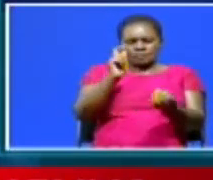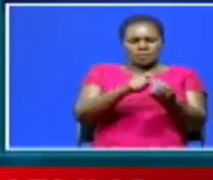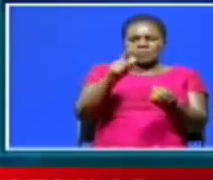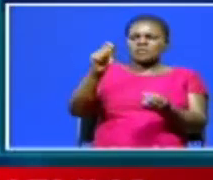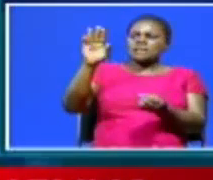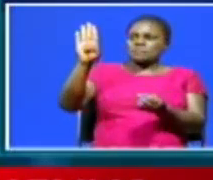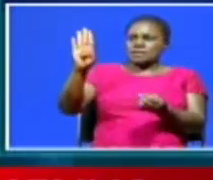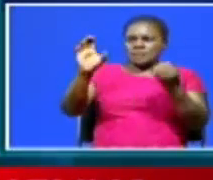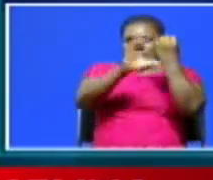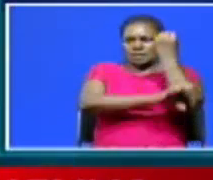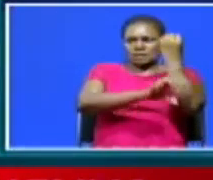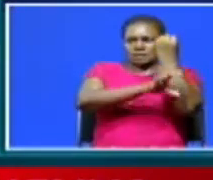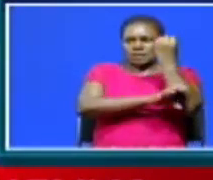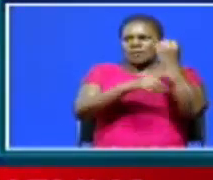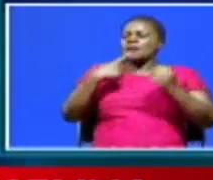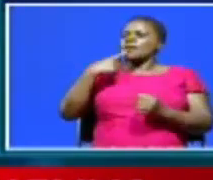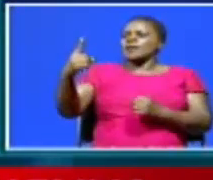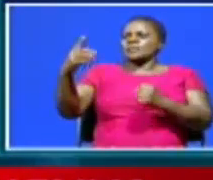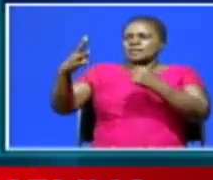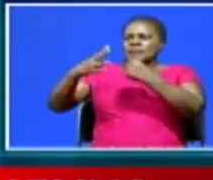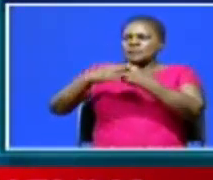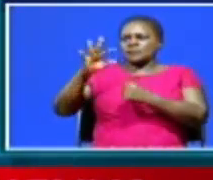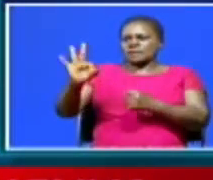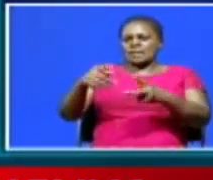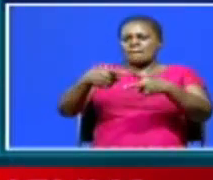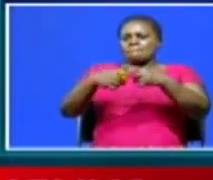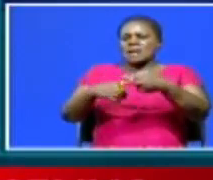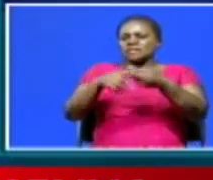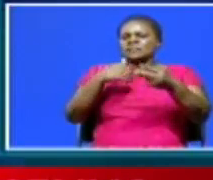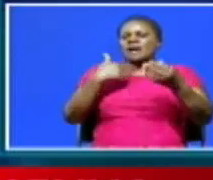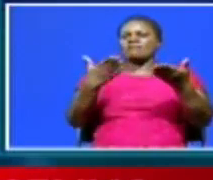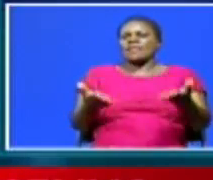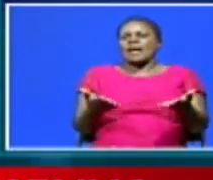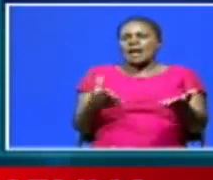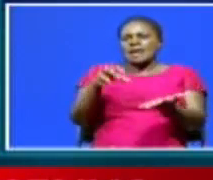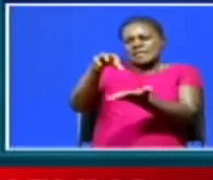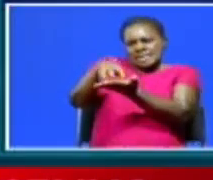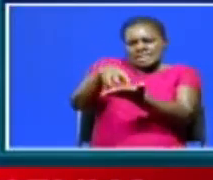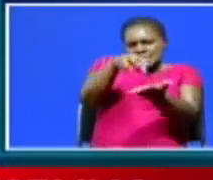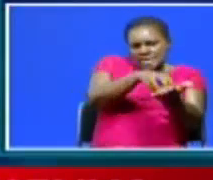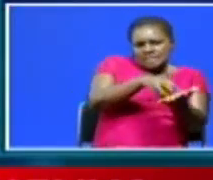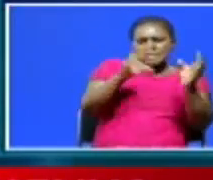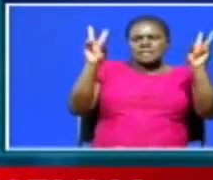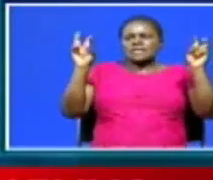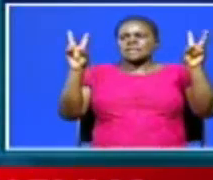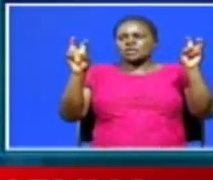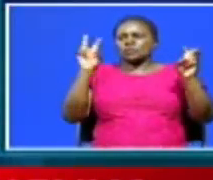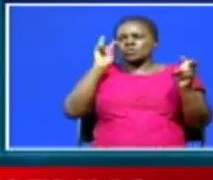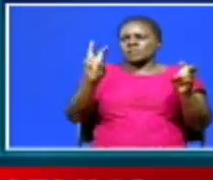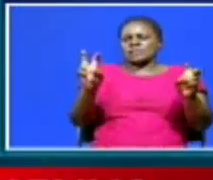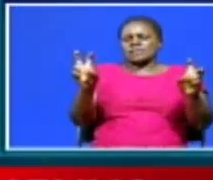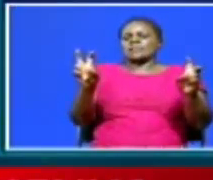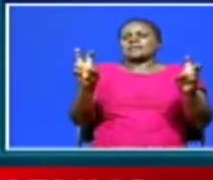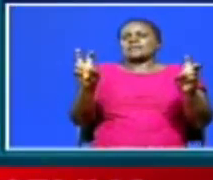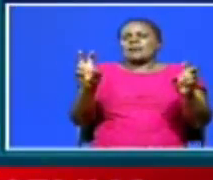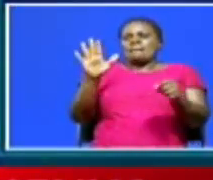TB across the country. Almost 193 machines that are available. So this is a case-by-case issue that we are looking at, and we do